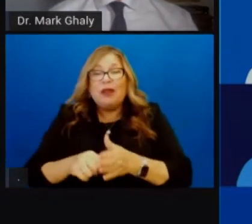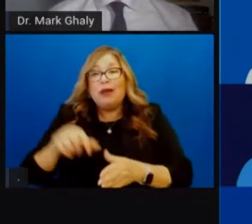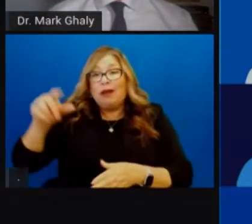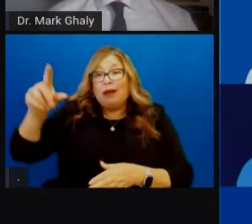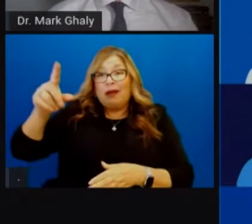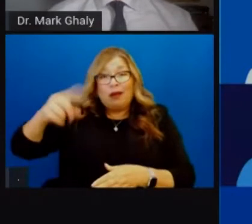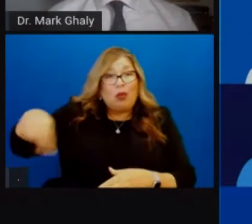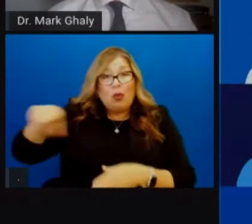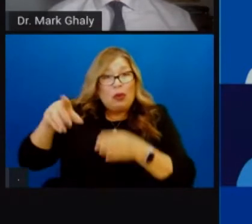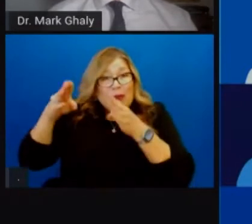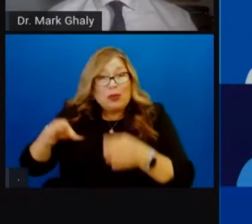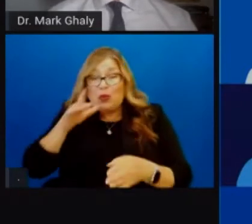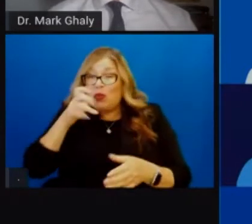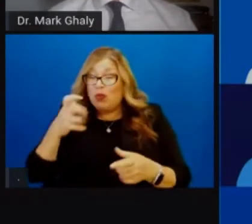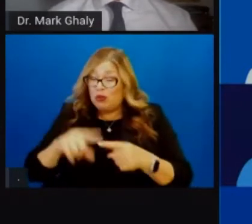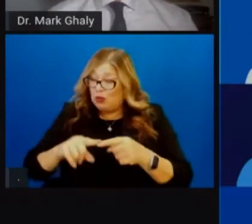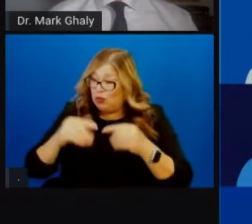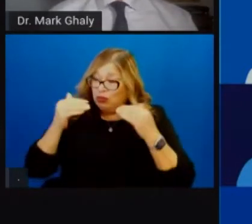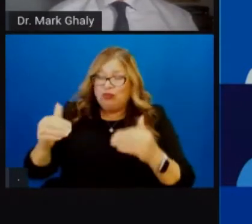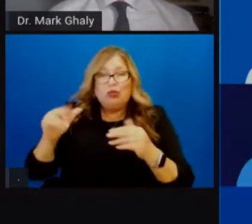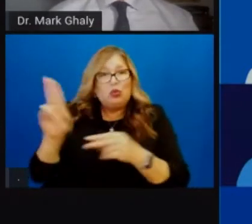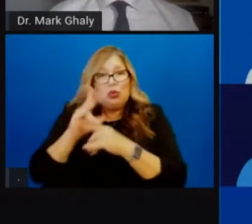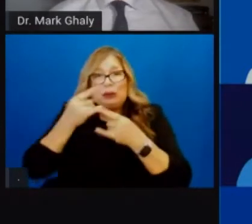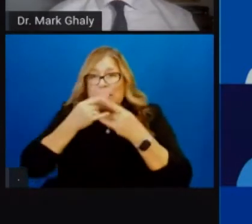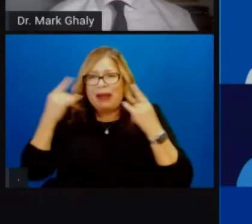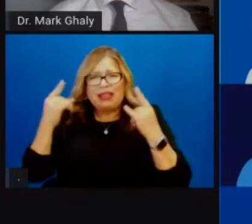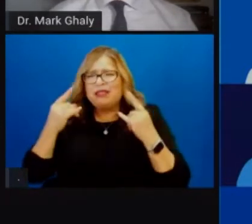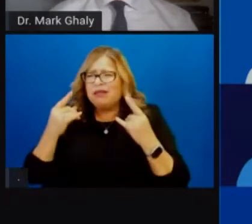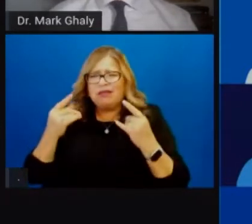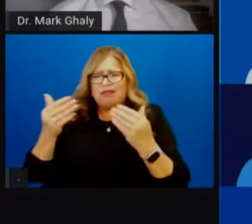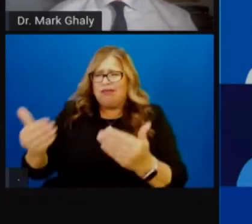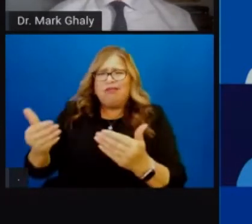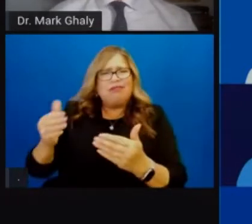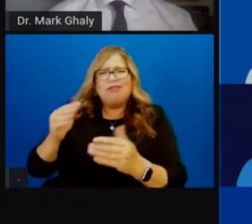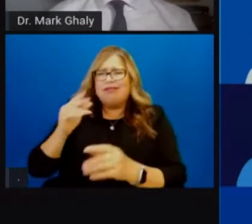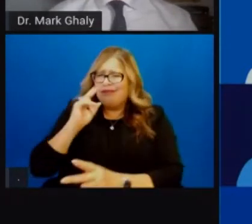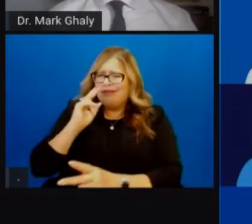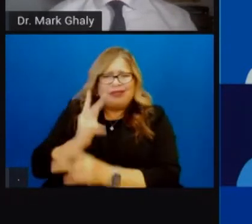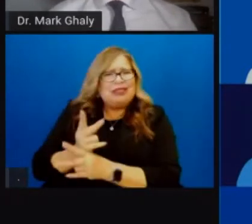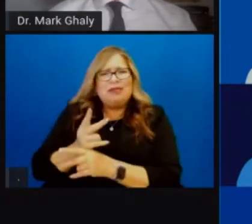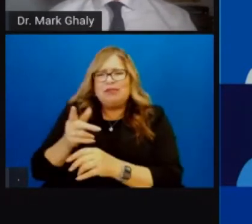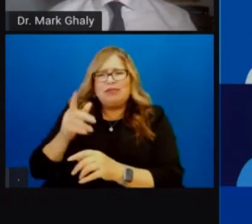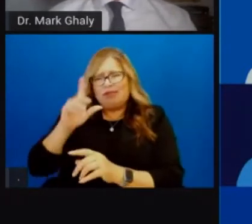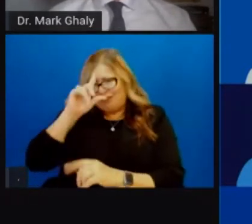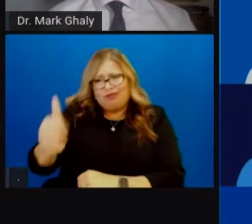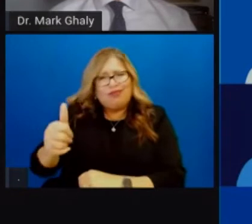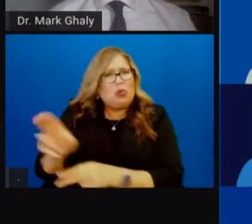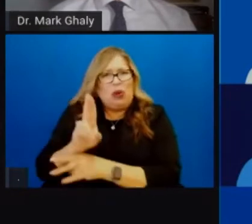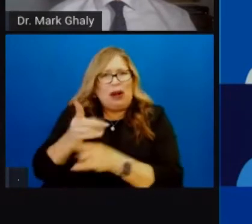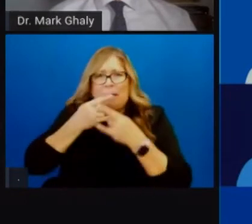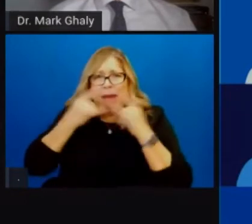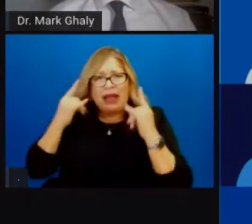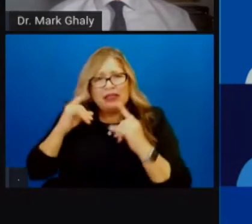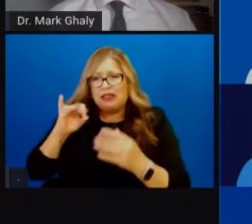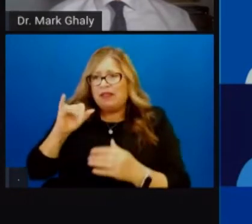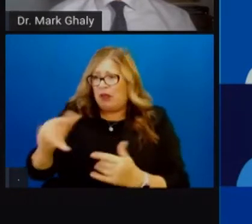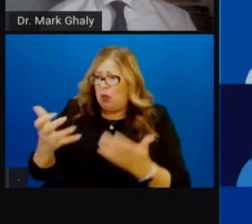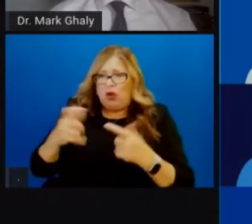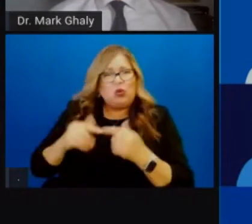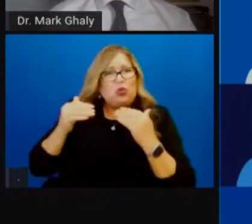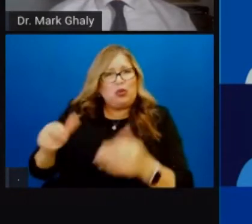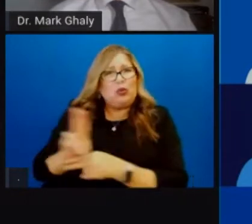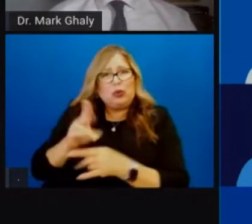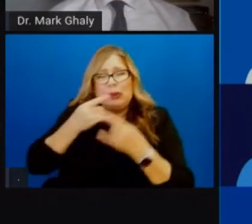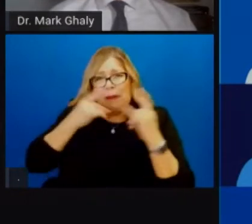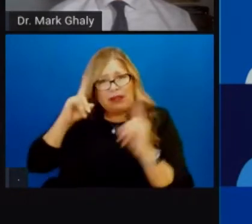are empowered to continue to make a choice to keep themselves safe, to wear a mask if that's the right decision for